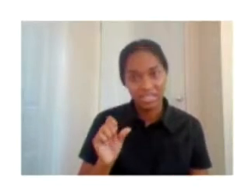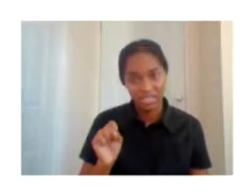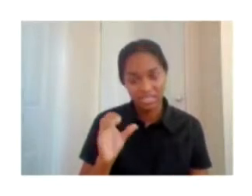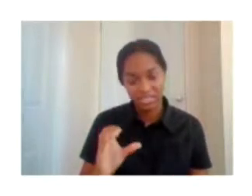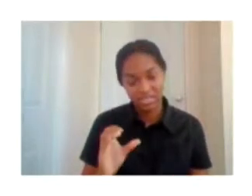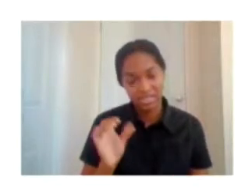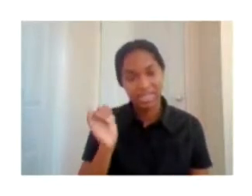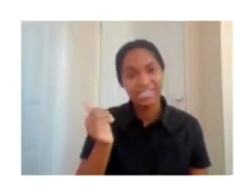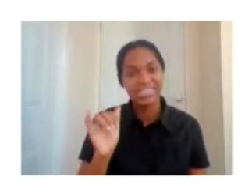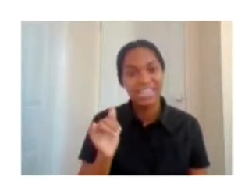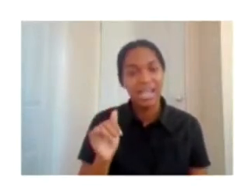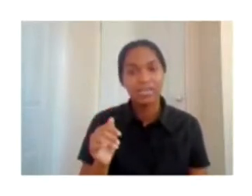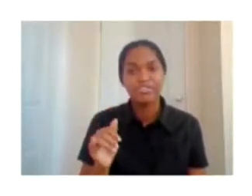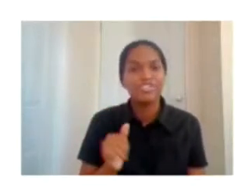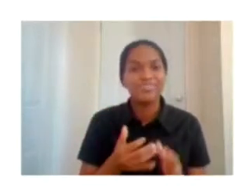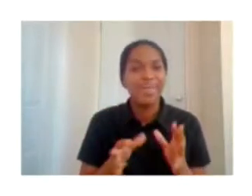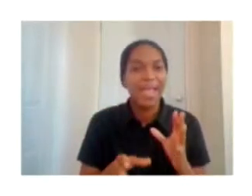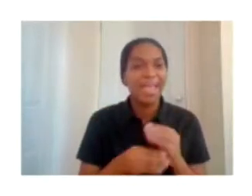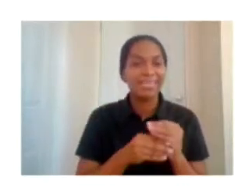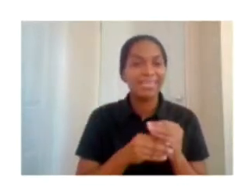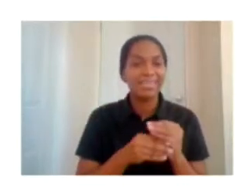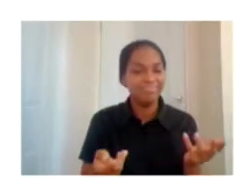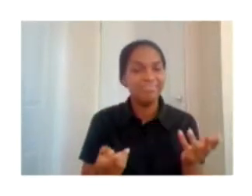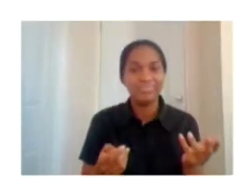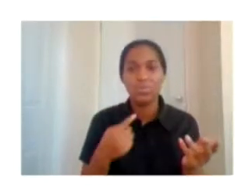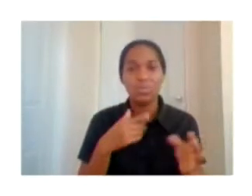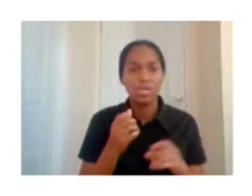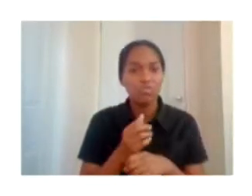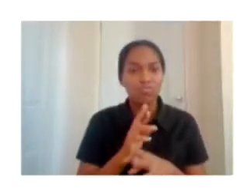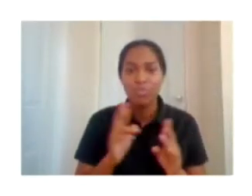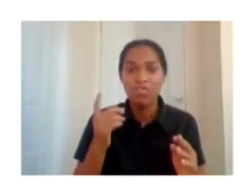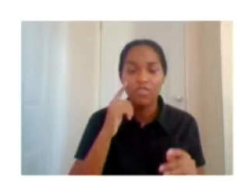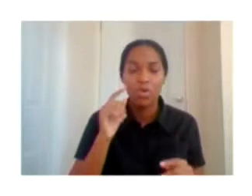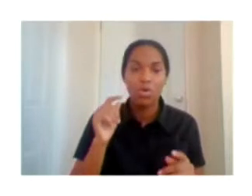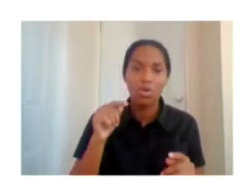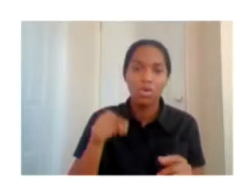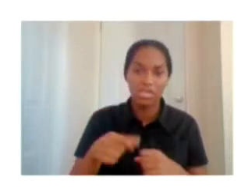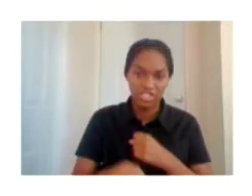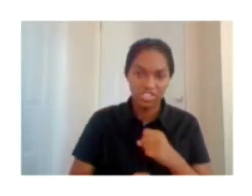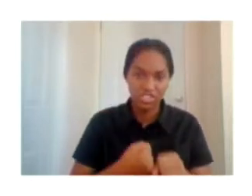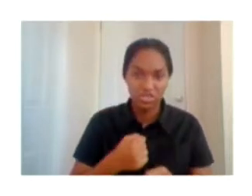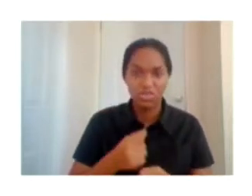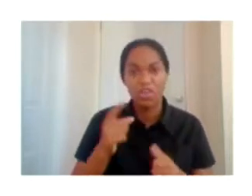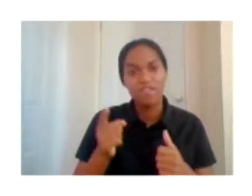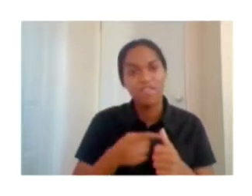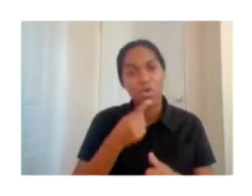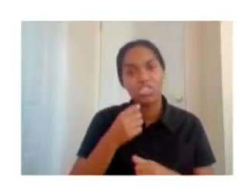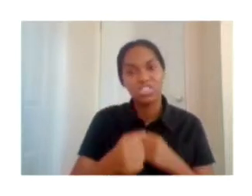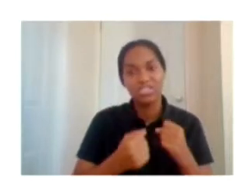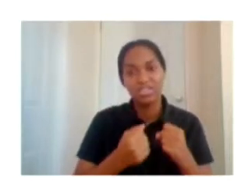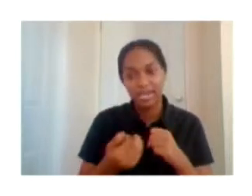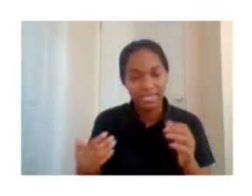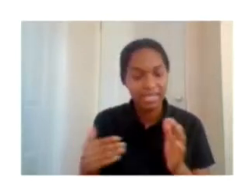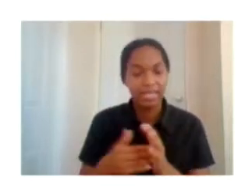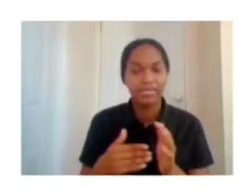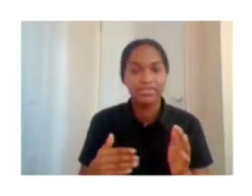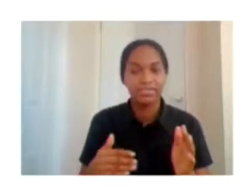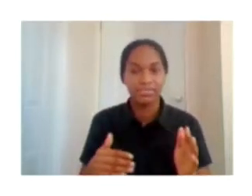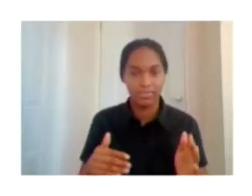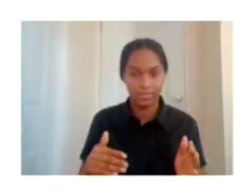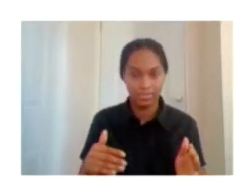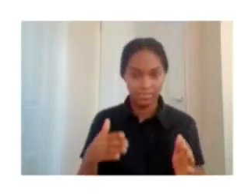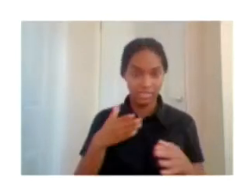extra. So we were getting ready for NAB this year. It's, the first one back